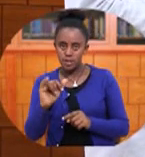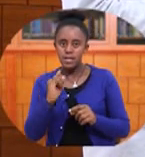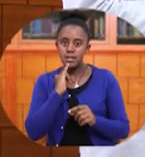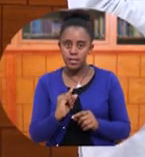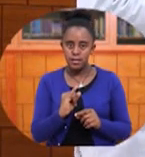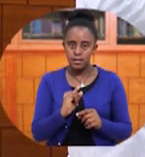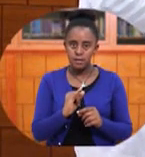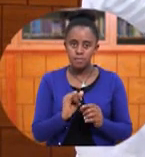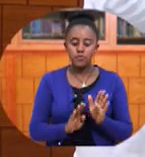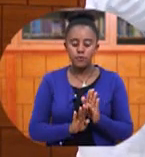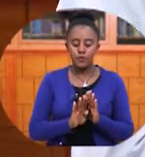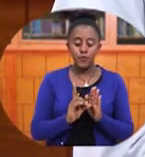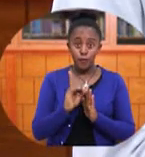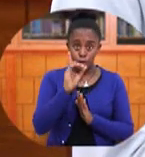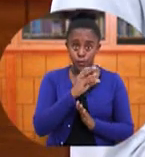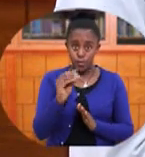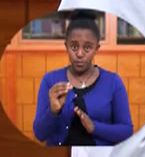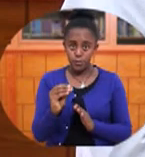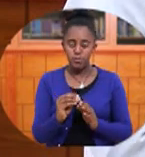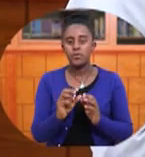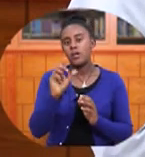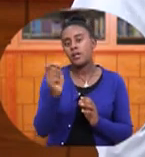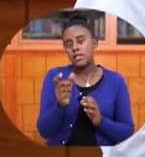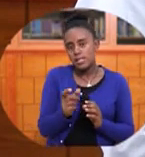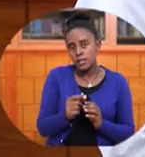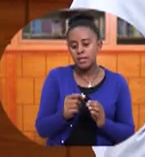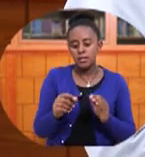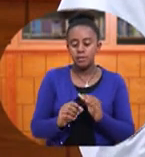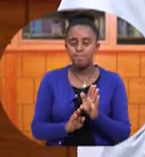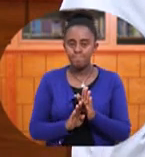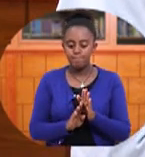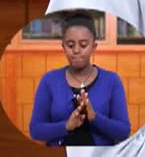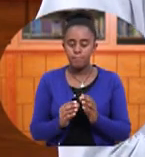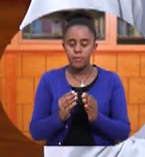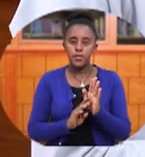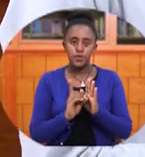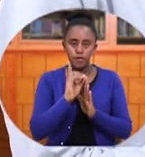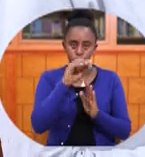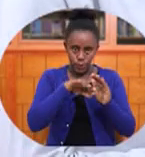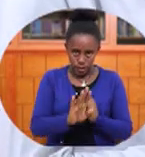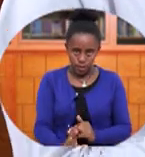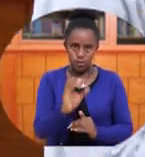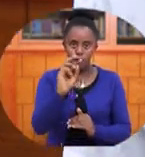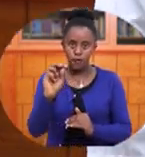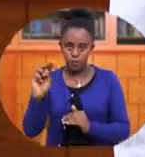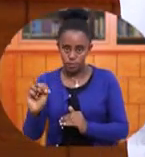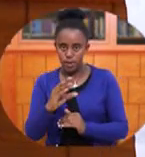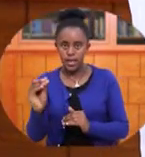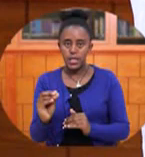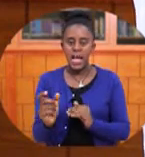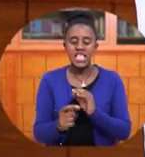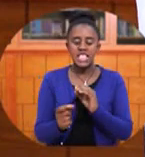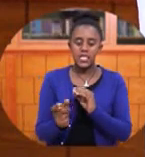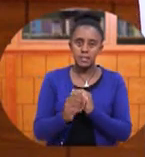develops into a fruit, and the seed is a matured ovule. Ovule is developed into a